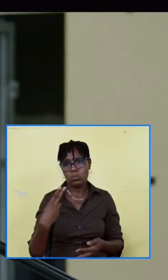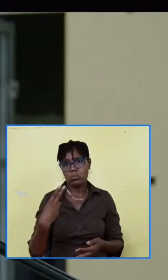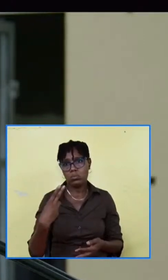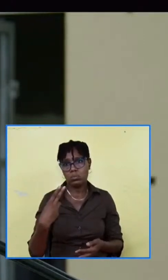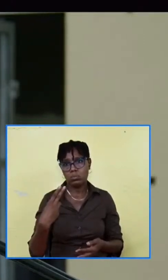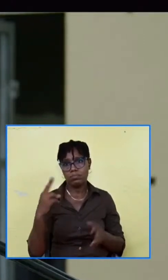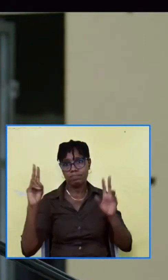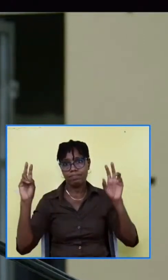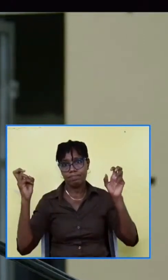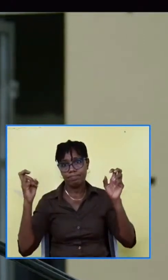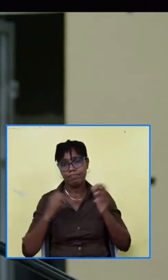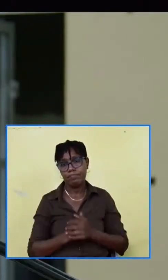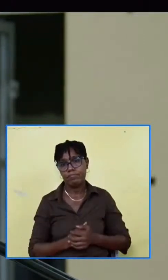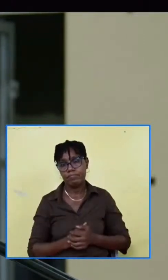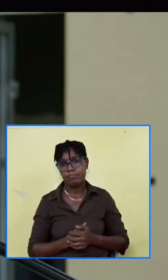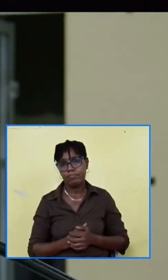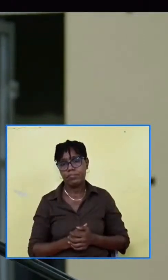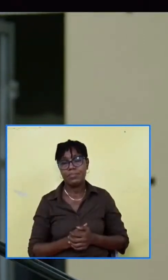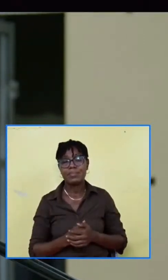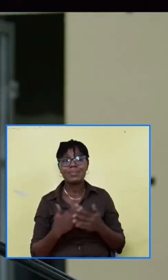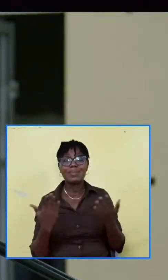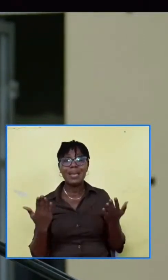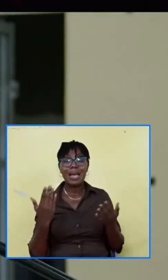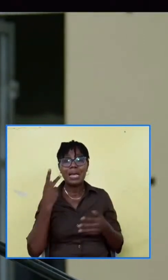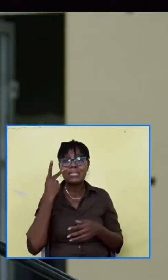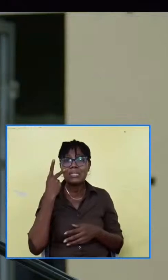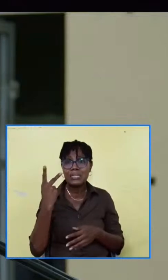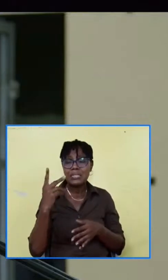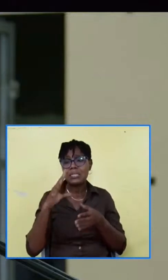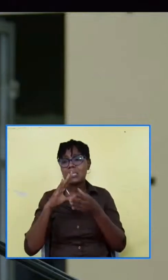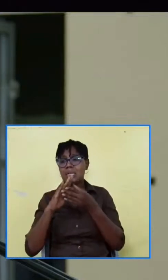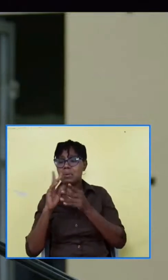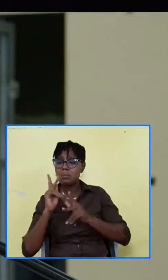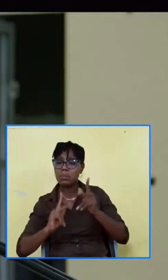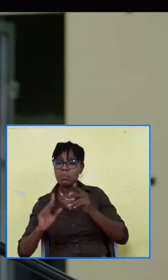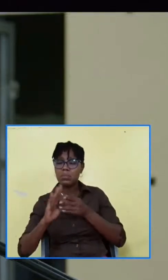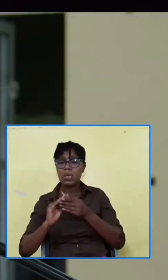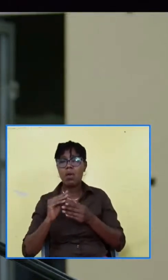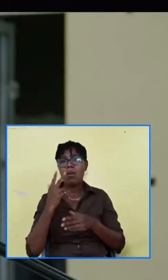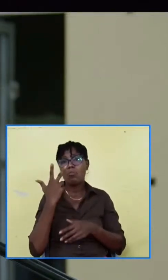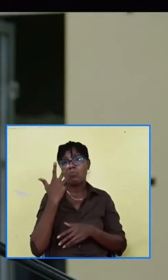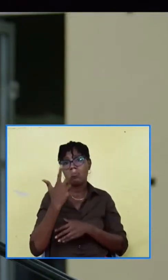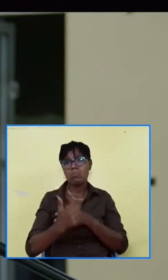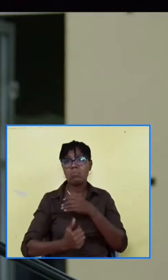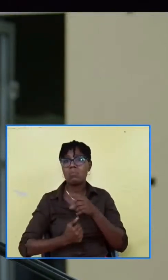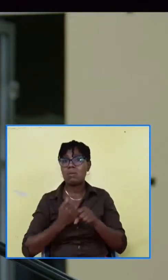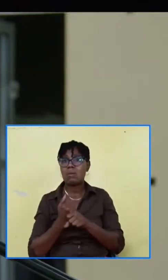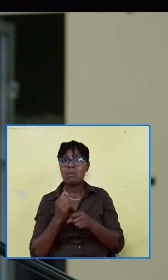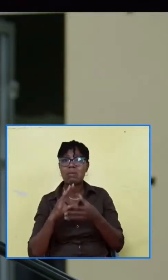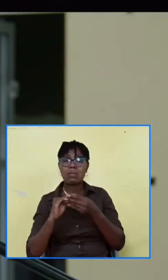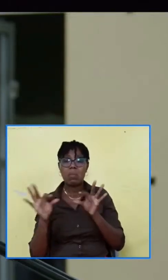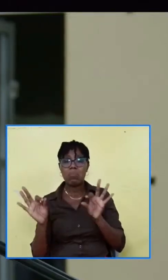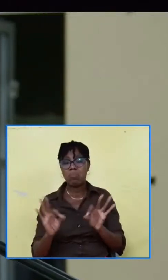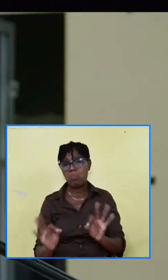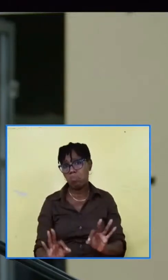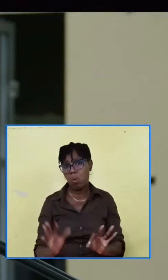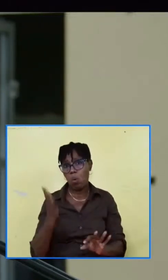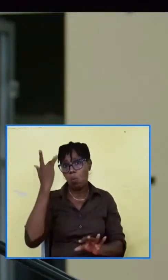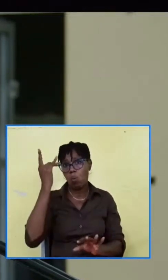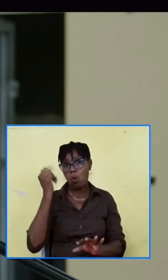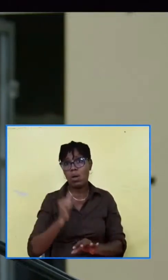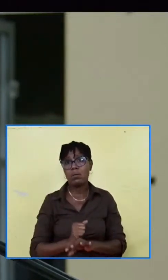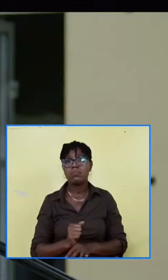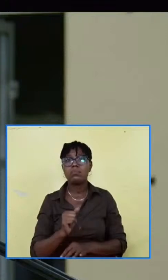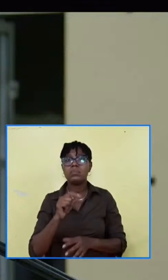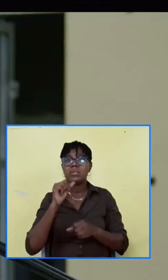and then I've seen how people minimize the 3 years because it would have been 2039 versus,